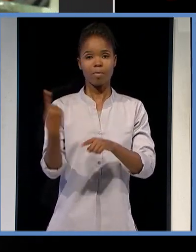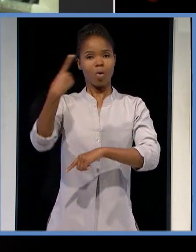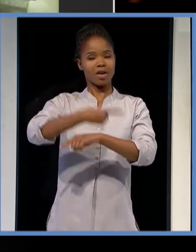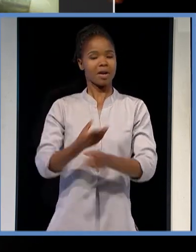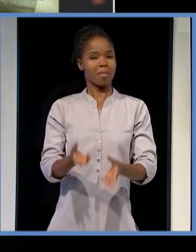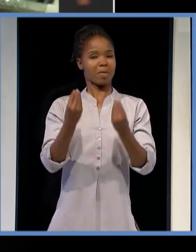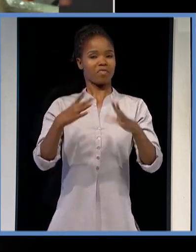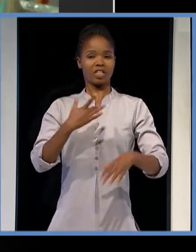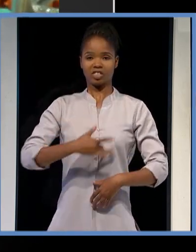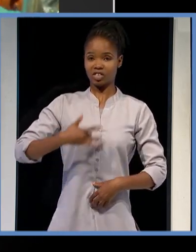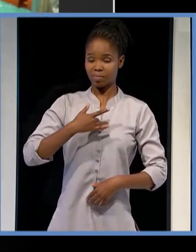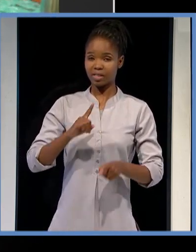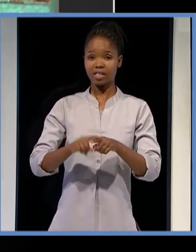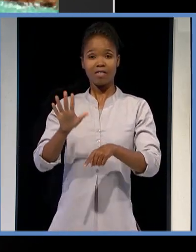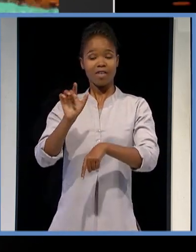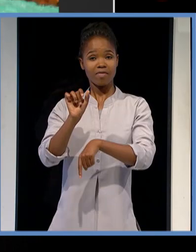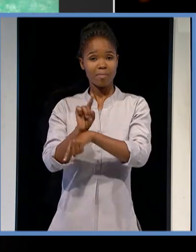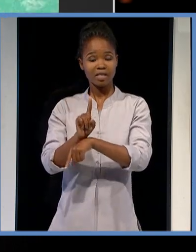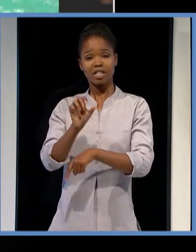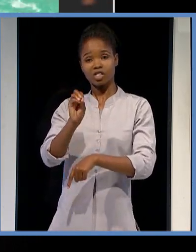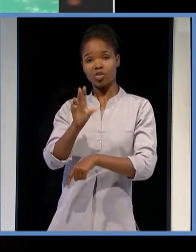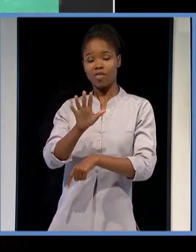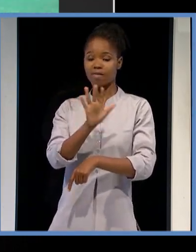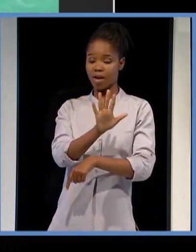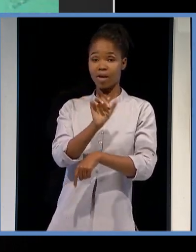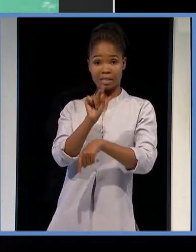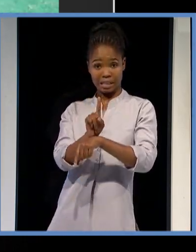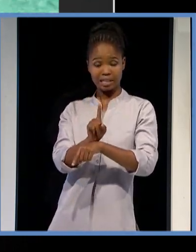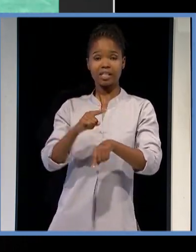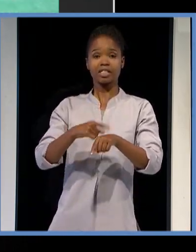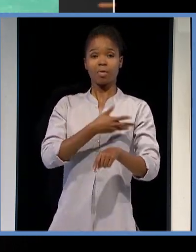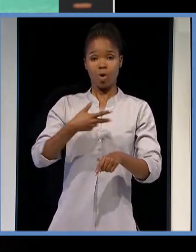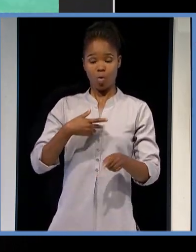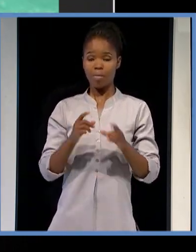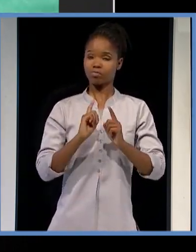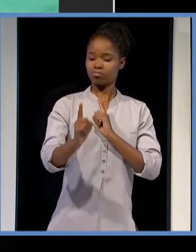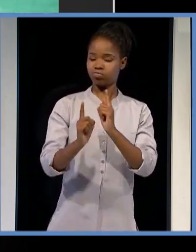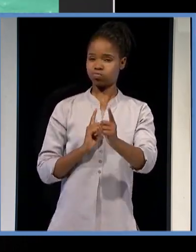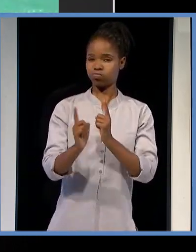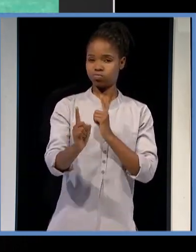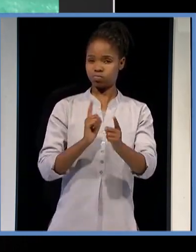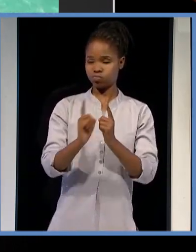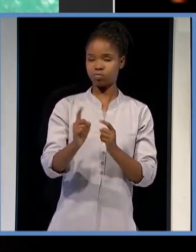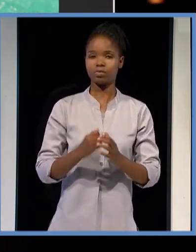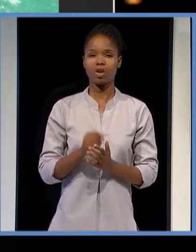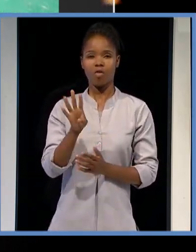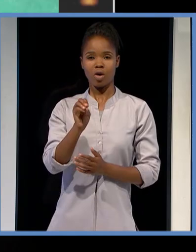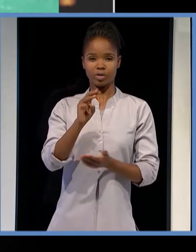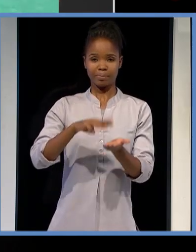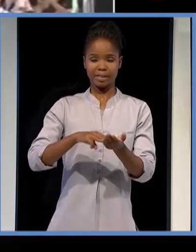of the championships, a 5 minute 05.55 seconds in the women's 400-meter S13 race.